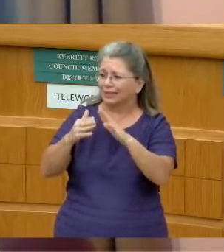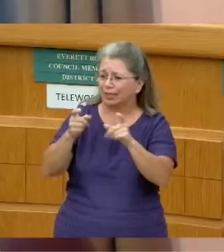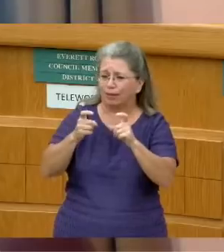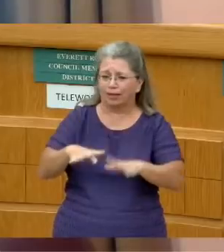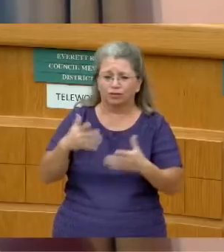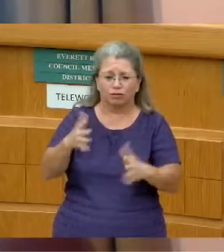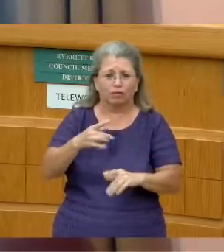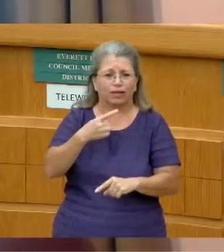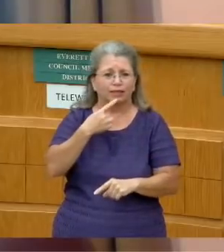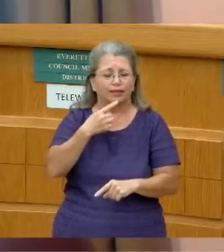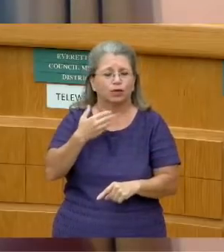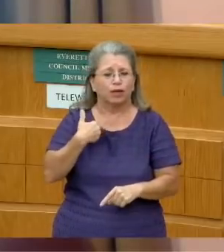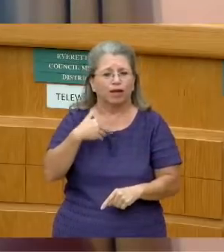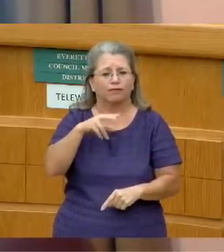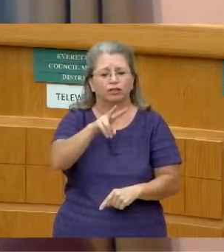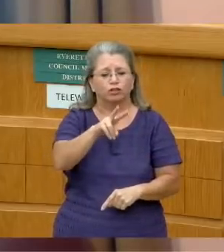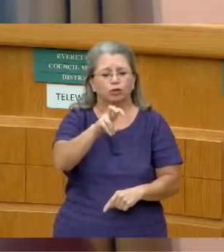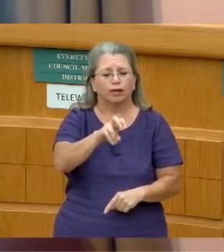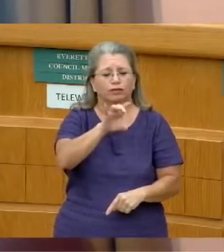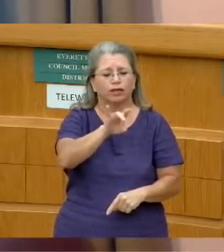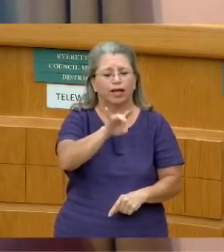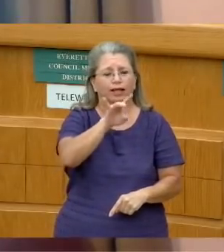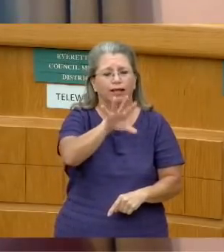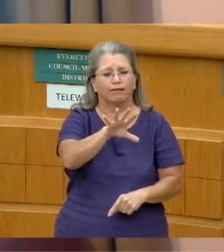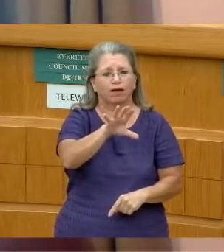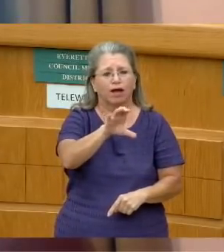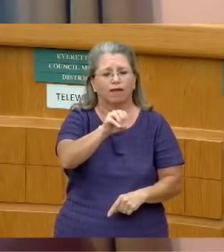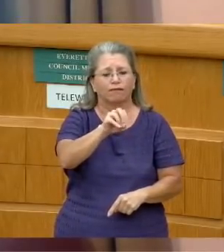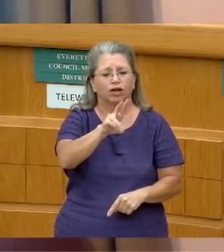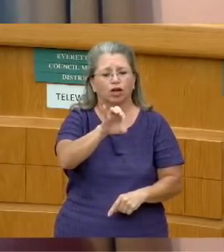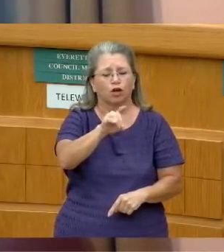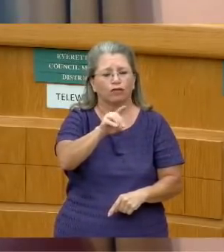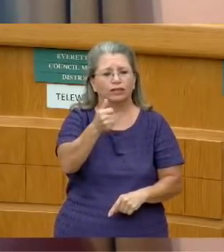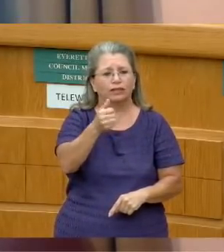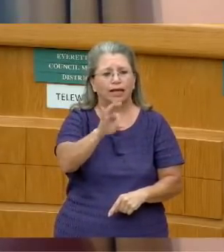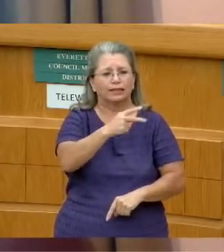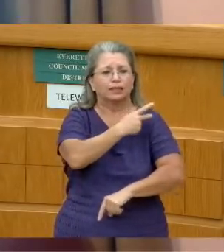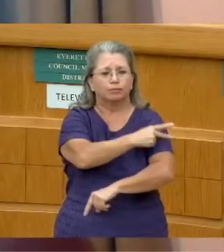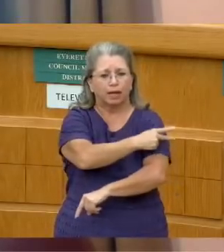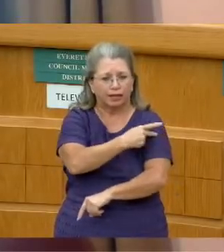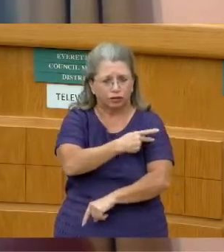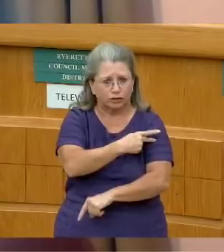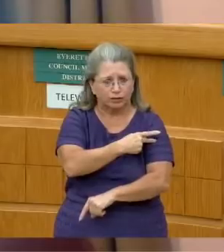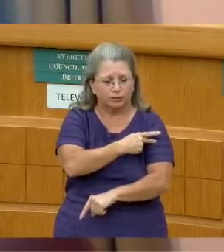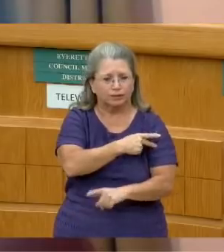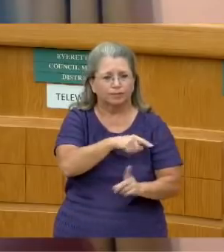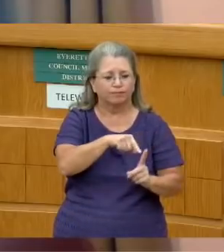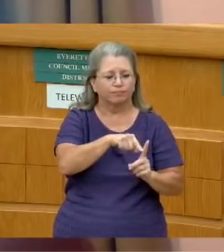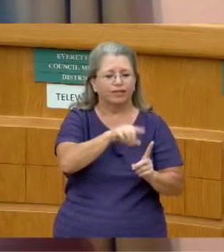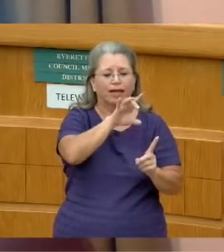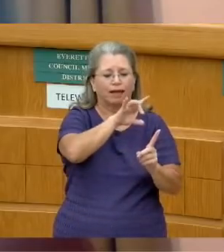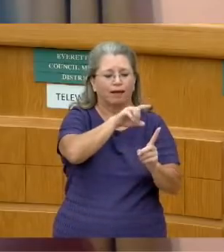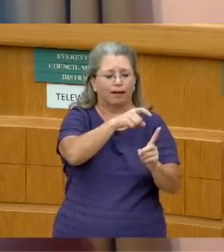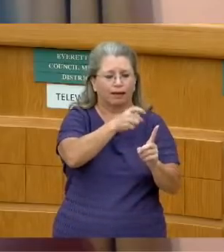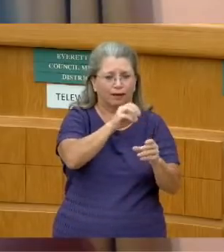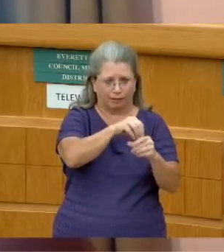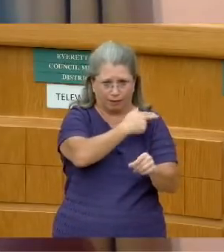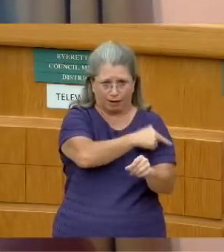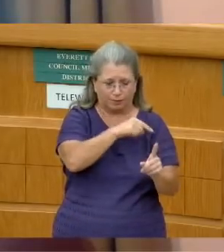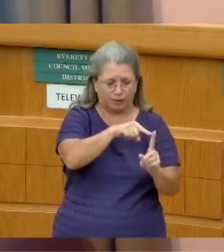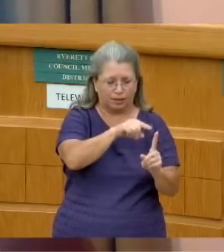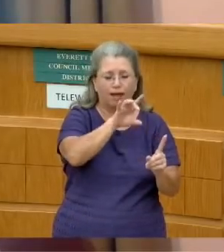have 285 COVID-19 patients. 88 of these are in the intensive care